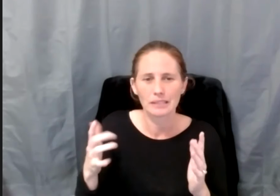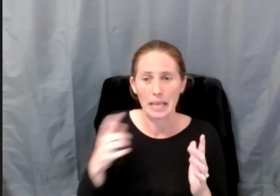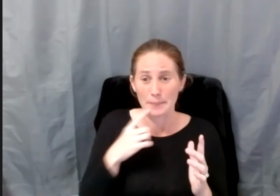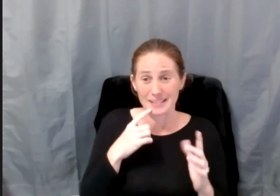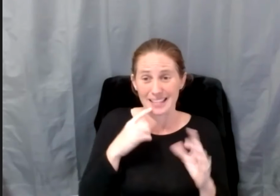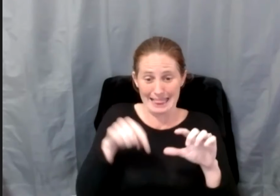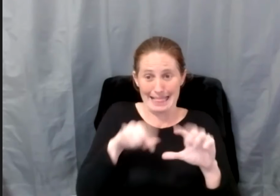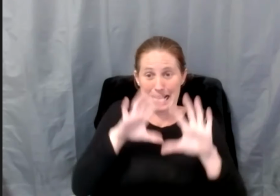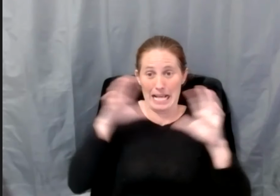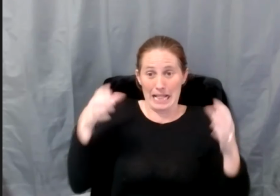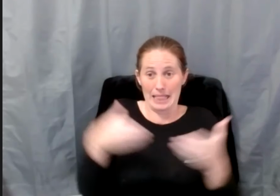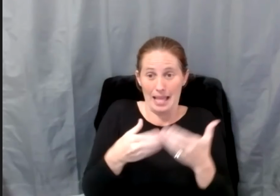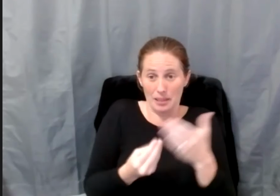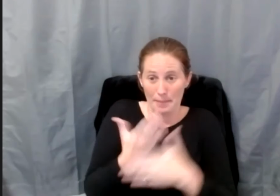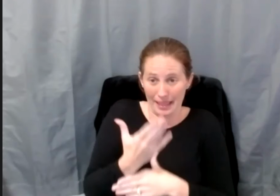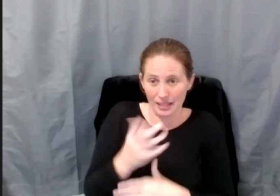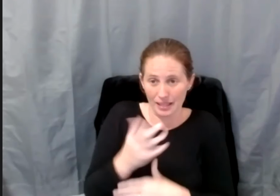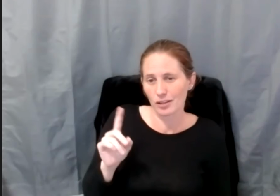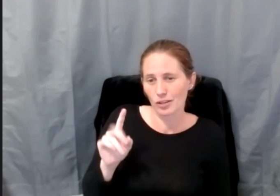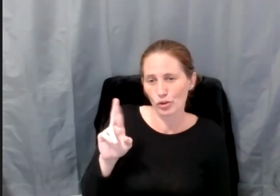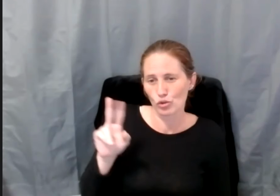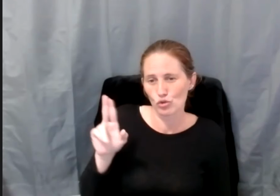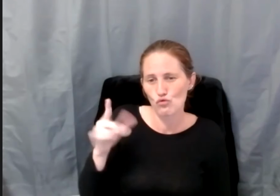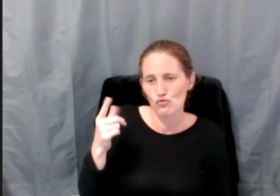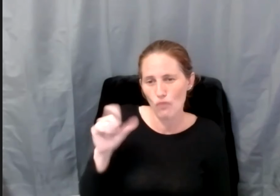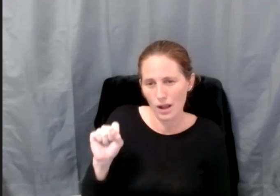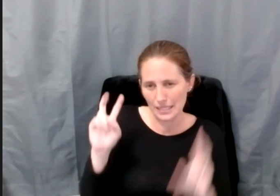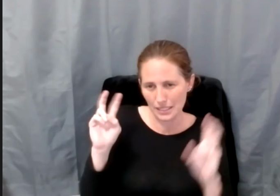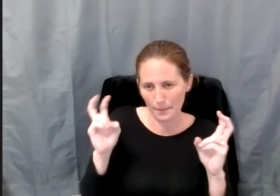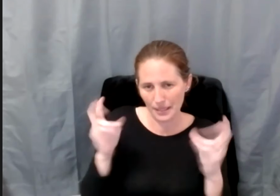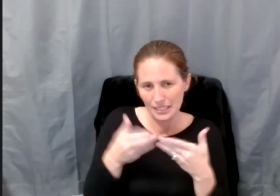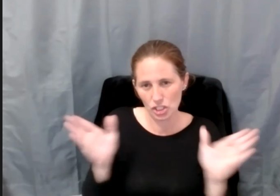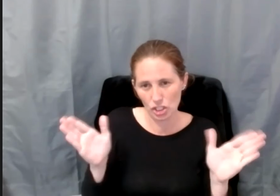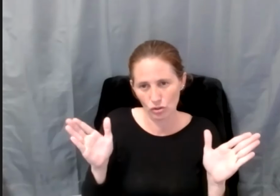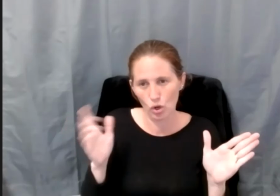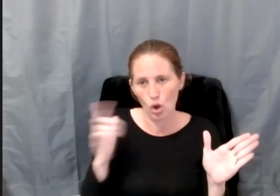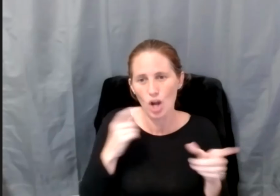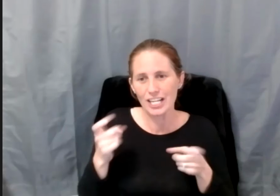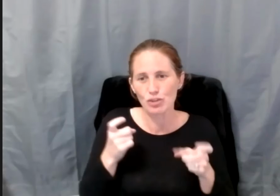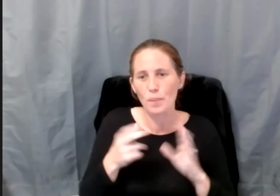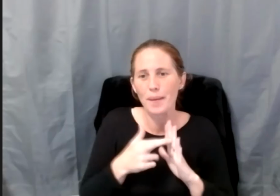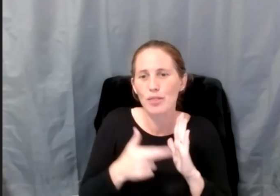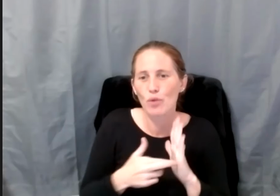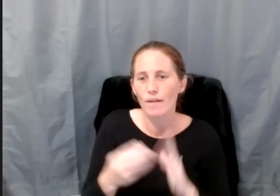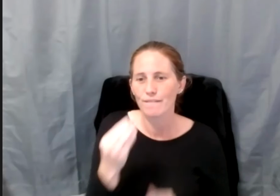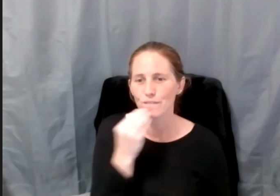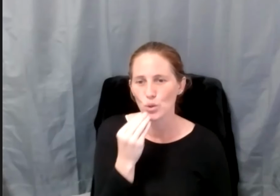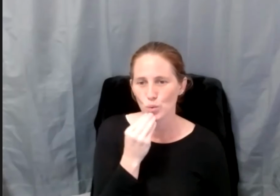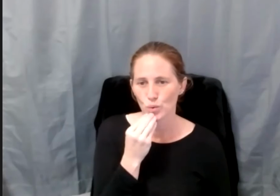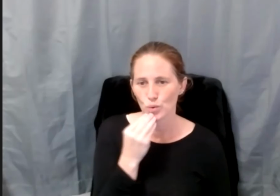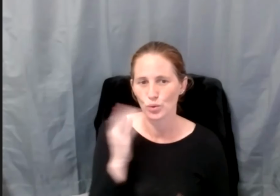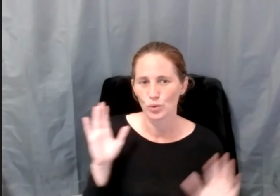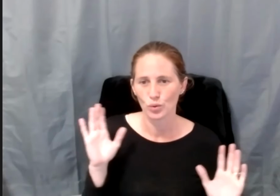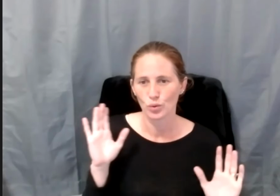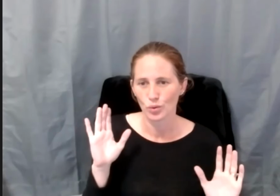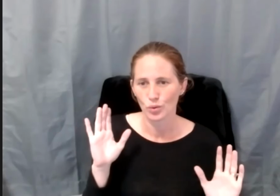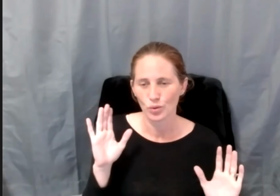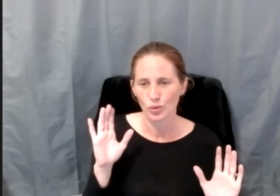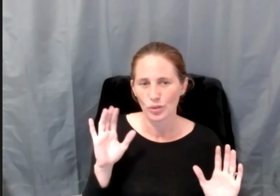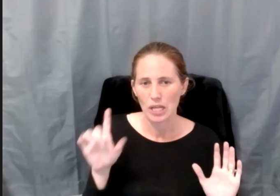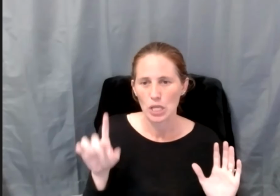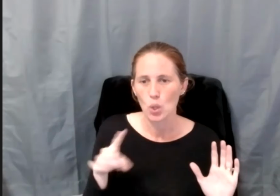class of plants, drugs as a topic in general, we're actually controlled by the rules of food. It's only with this change